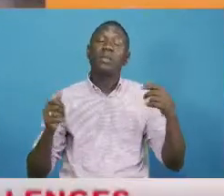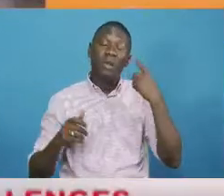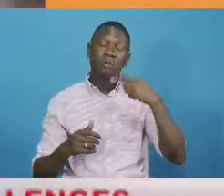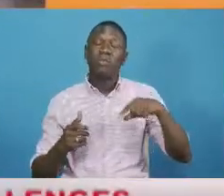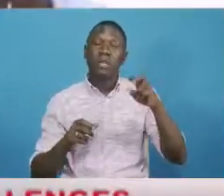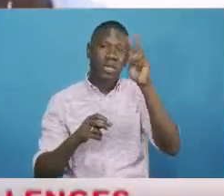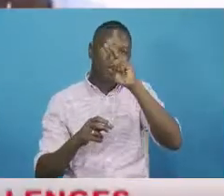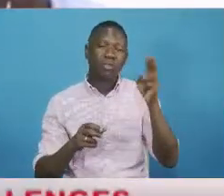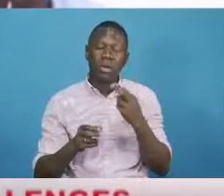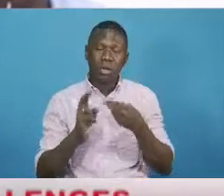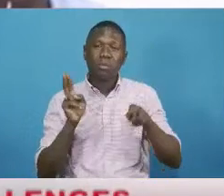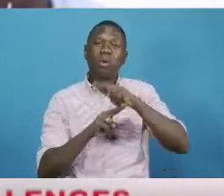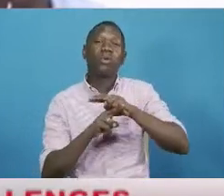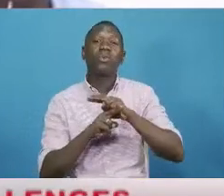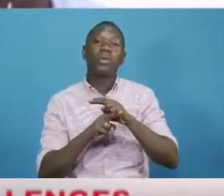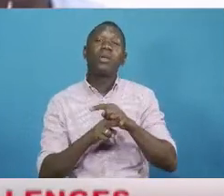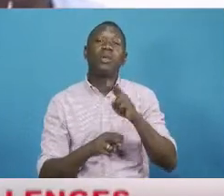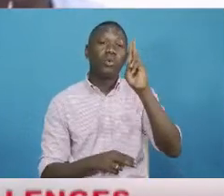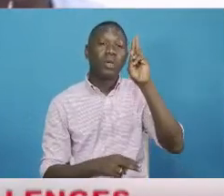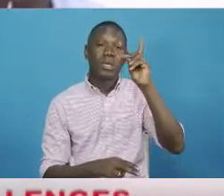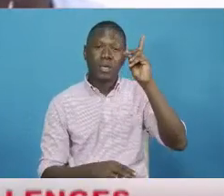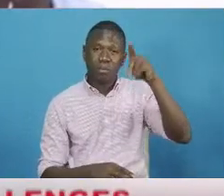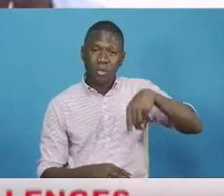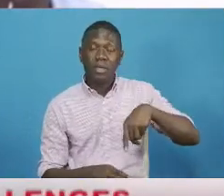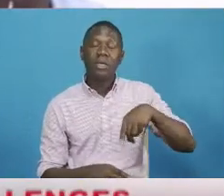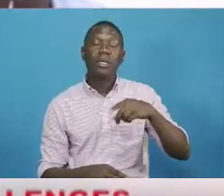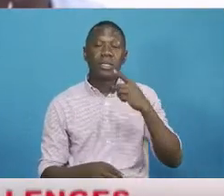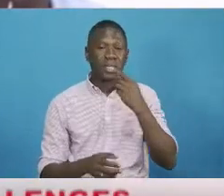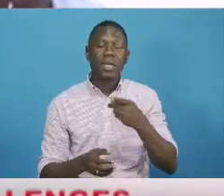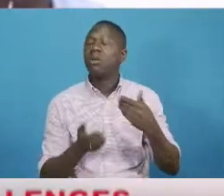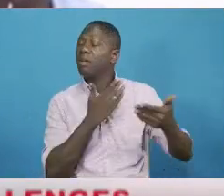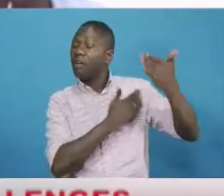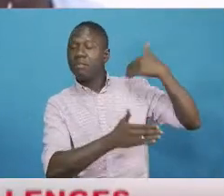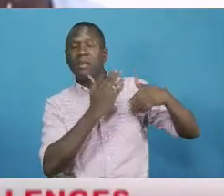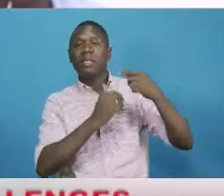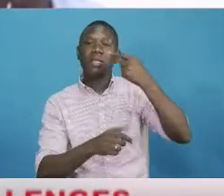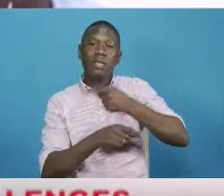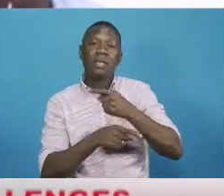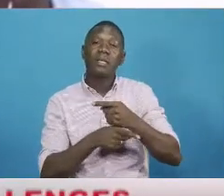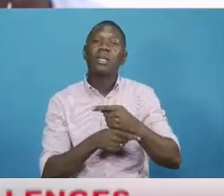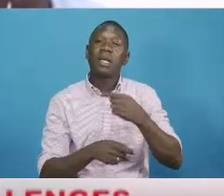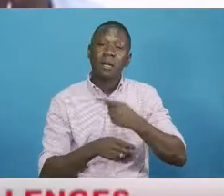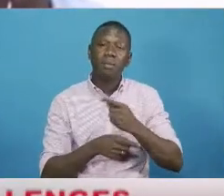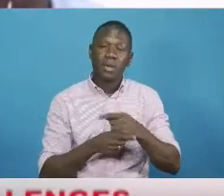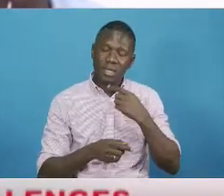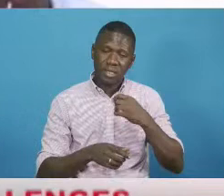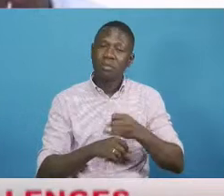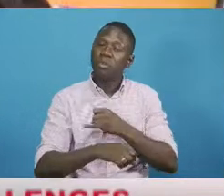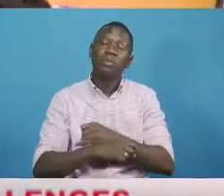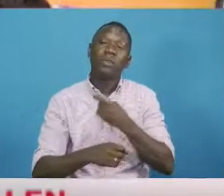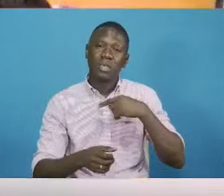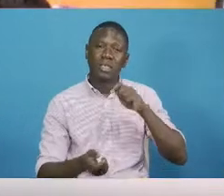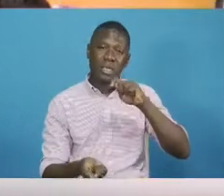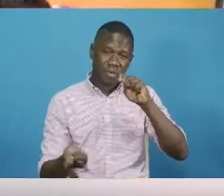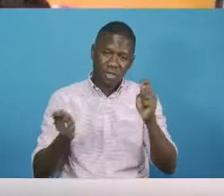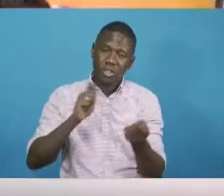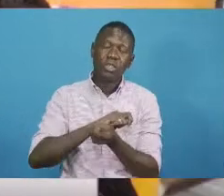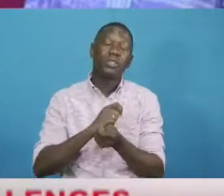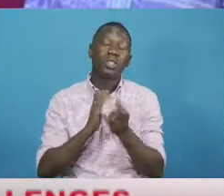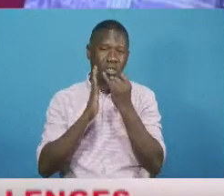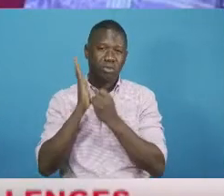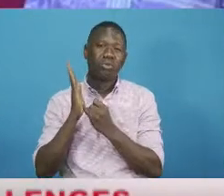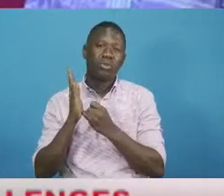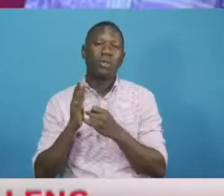UNDP Deputy Resident Representative, over the years, the Gambia has made progress in addressing climate change issues. However, much more can be